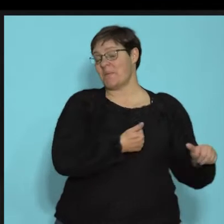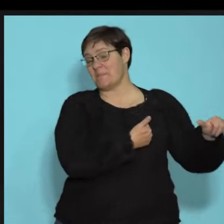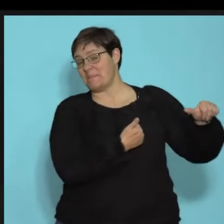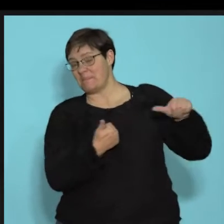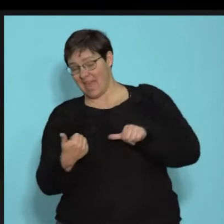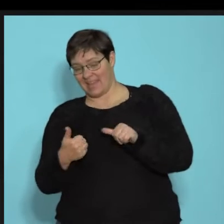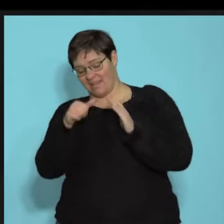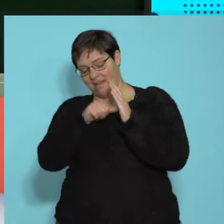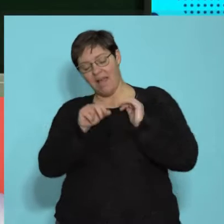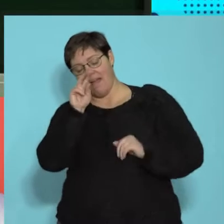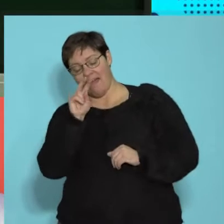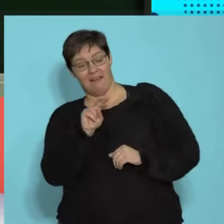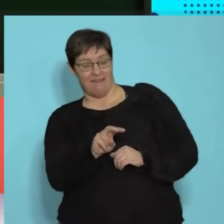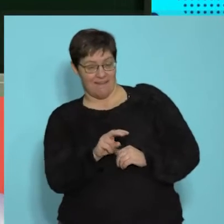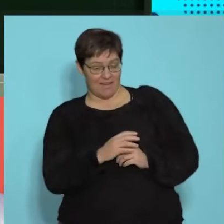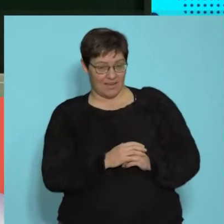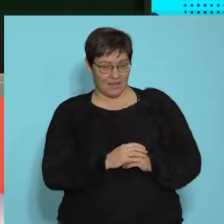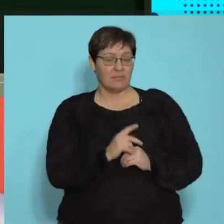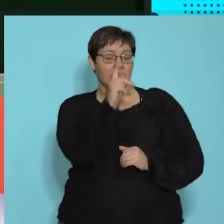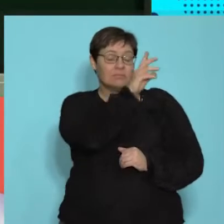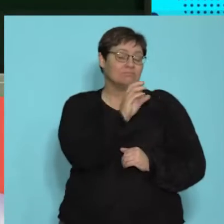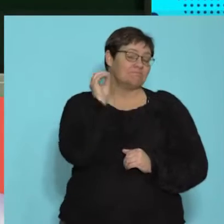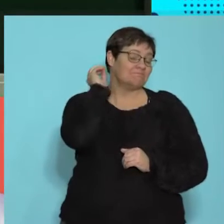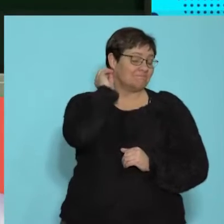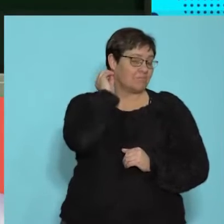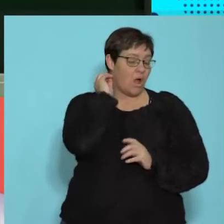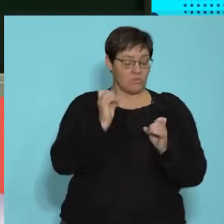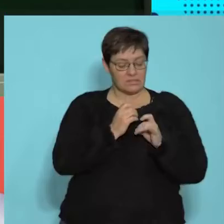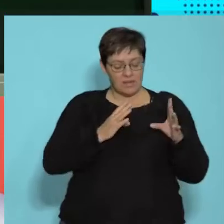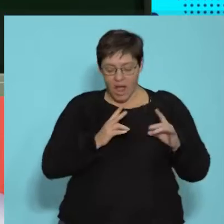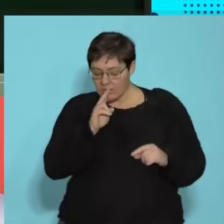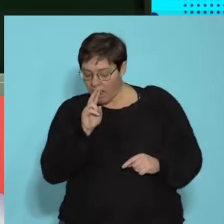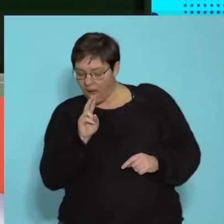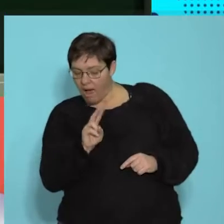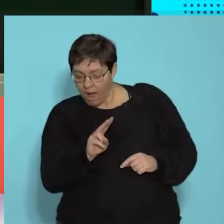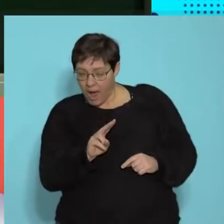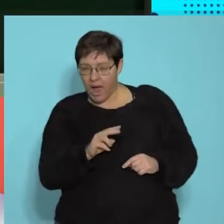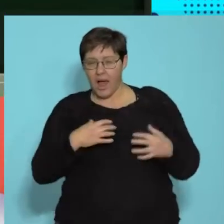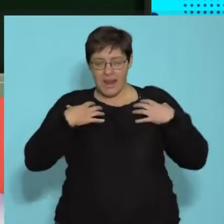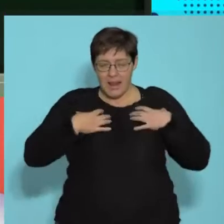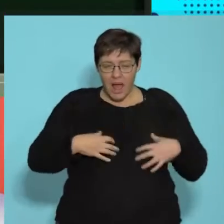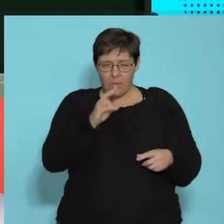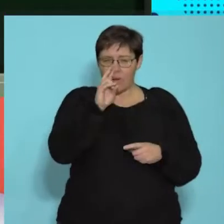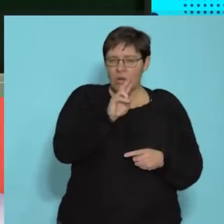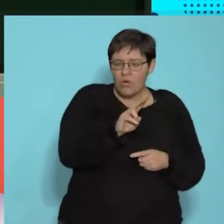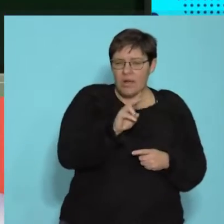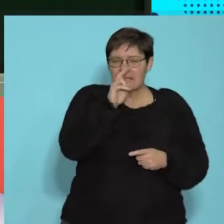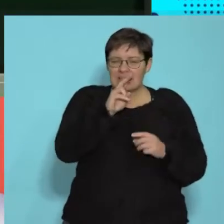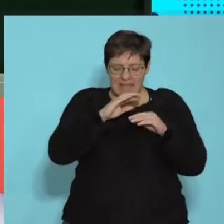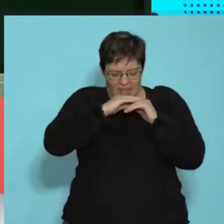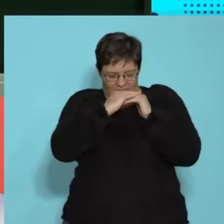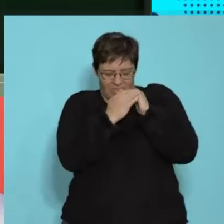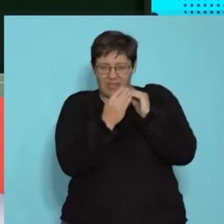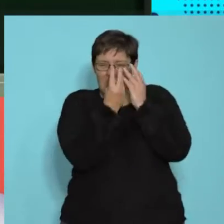back to the dissection. And I want you to notice, when we start dissecting, I want you to look at the lungs. Can you see that